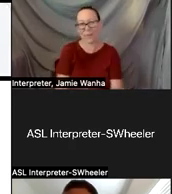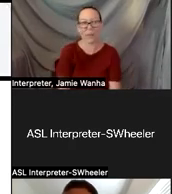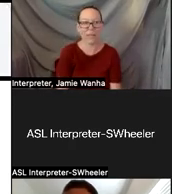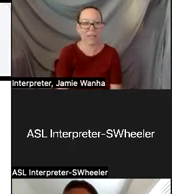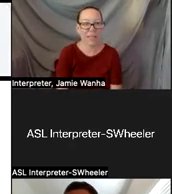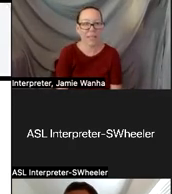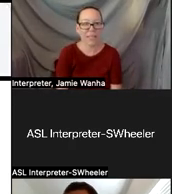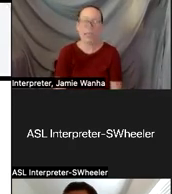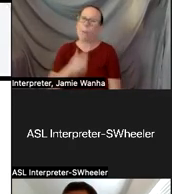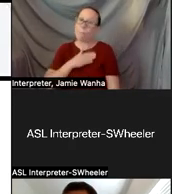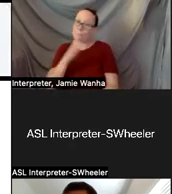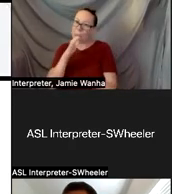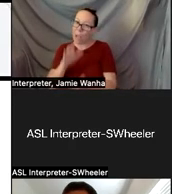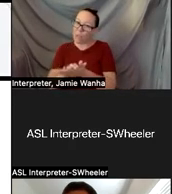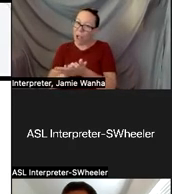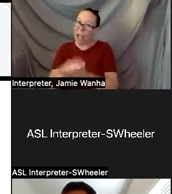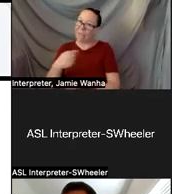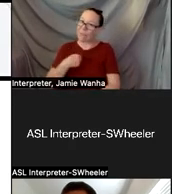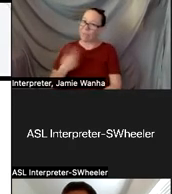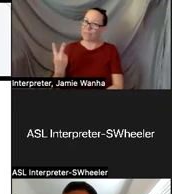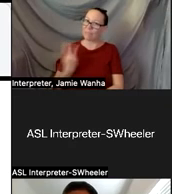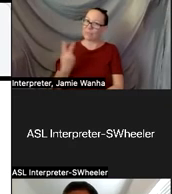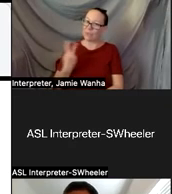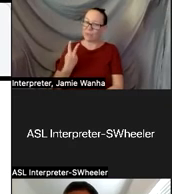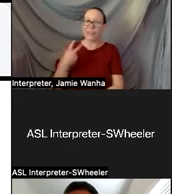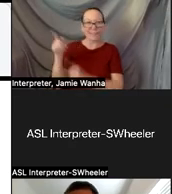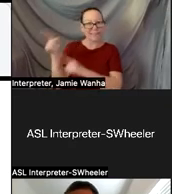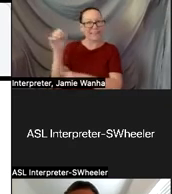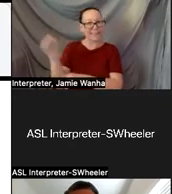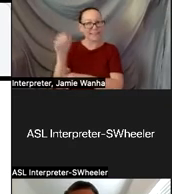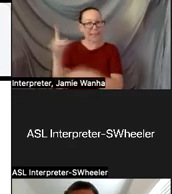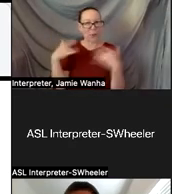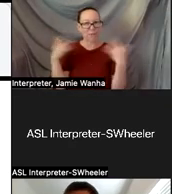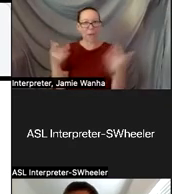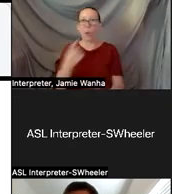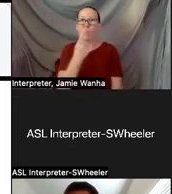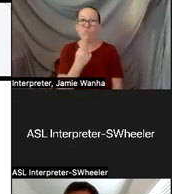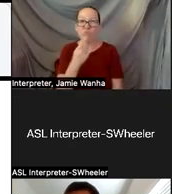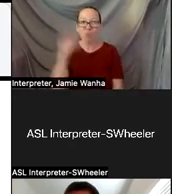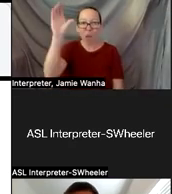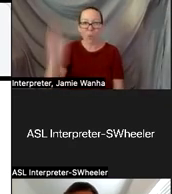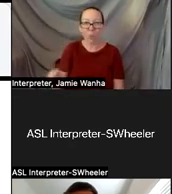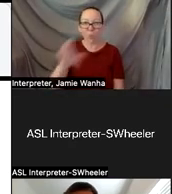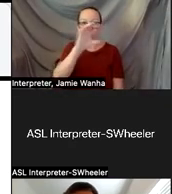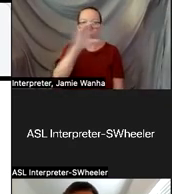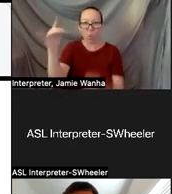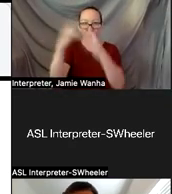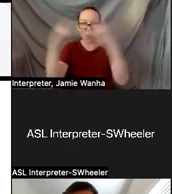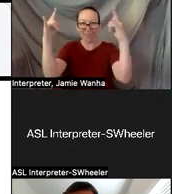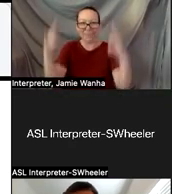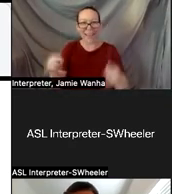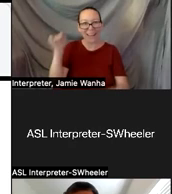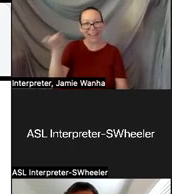I at the San Diego Gas and Electric event, and the Red Cross tent as they were getting ready